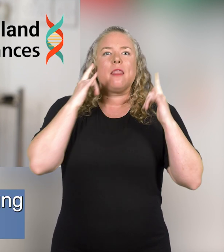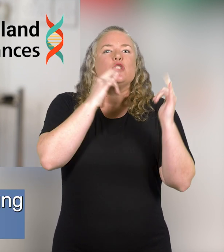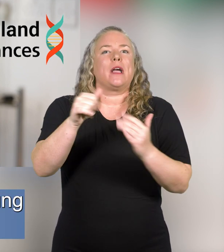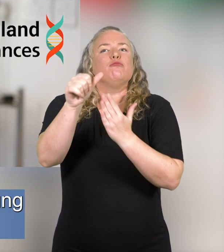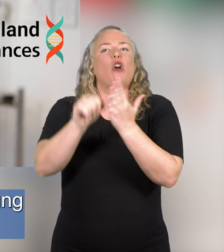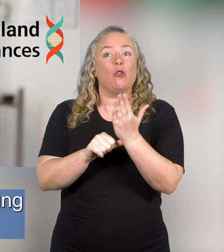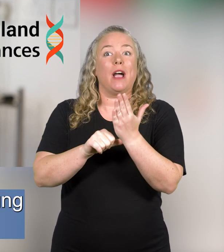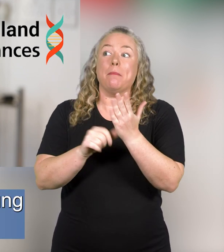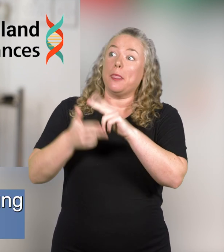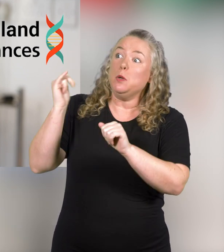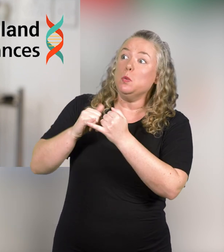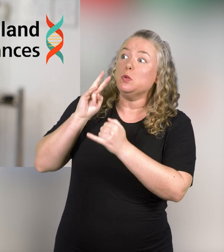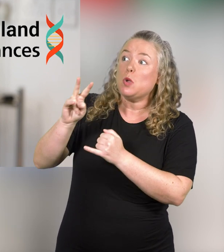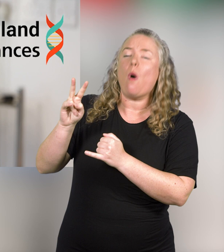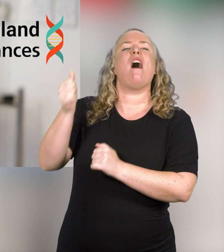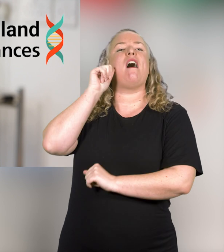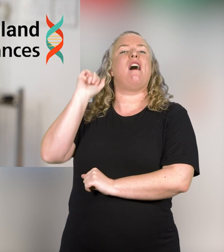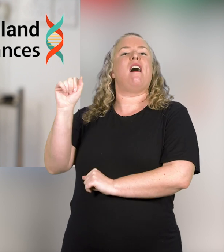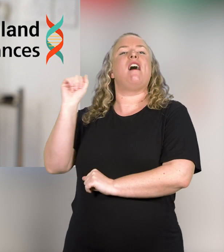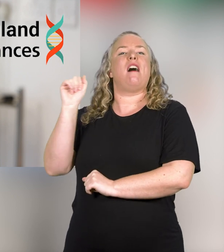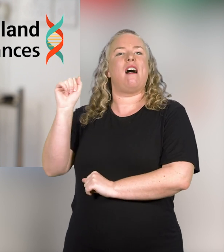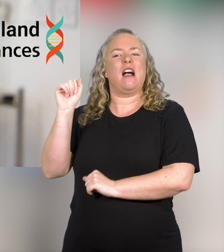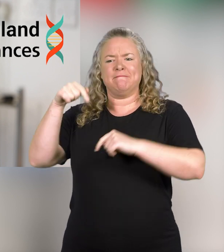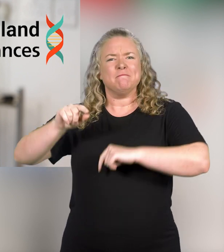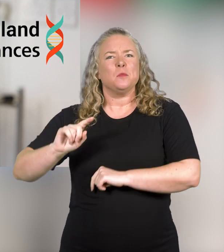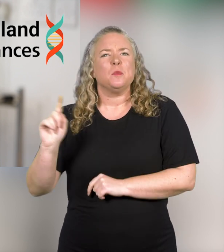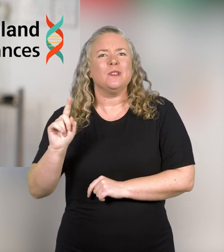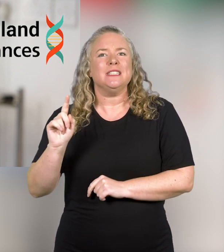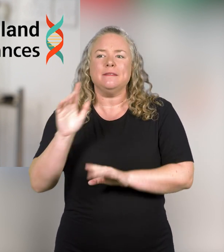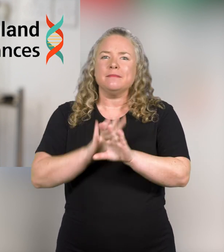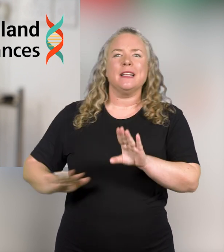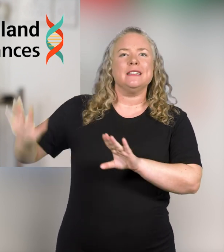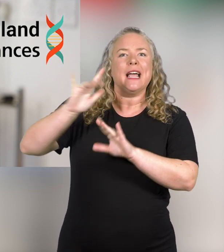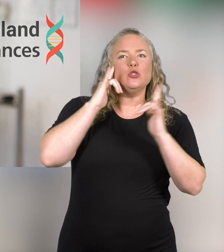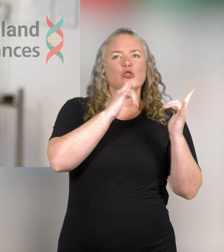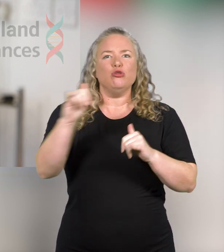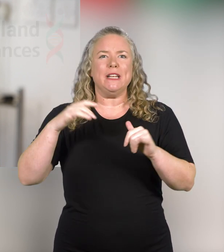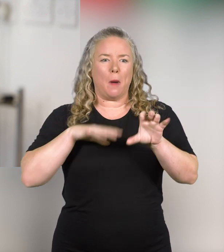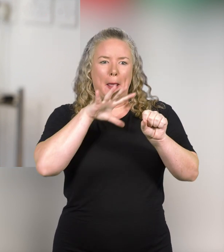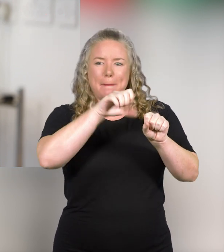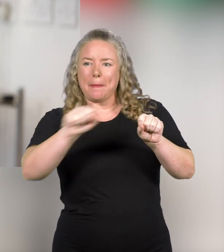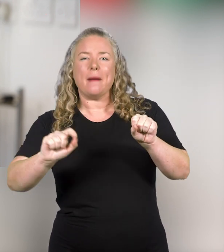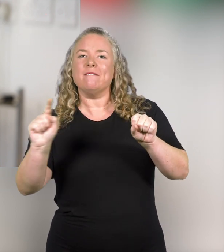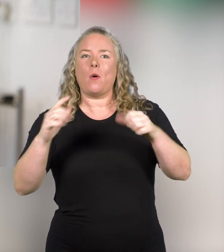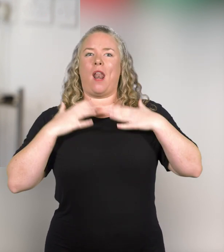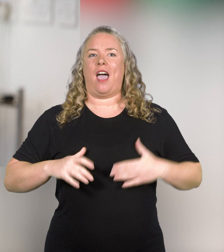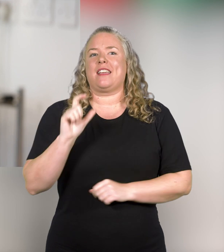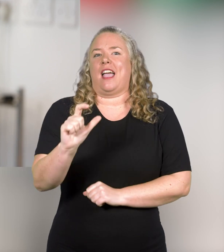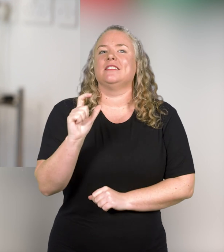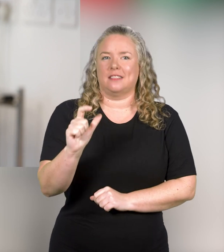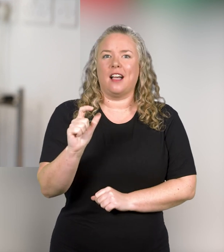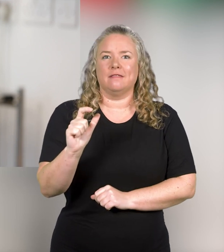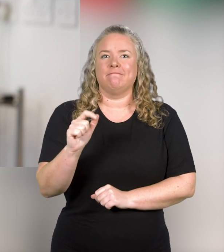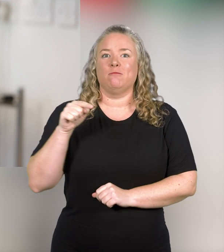health check programme in the news. It's a national screening programme for lung cancer. We've been at the